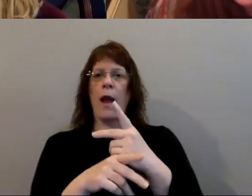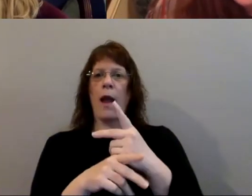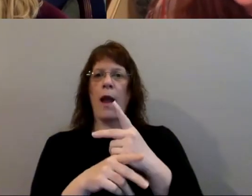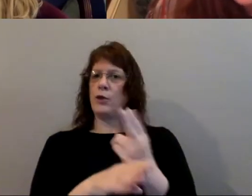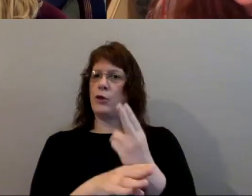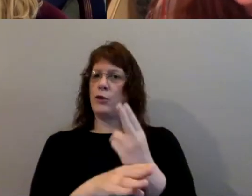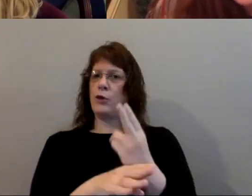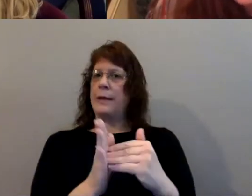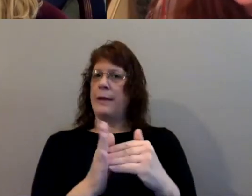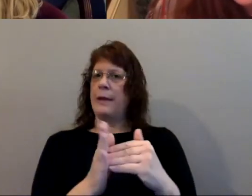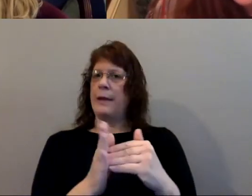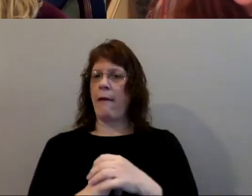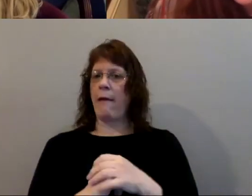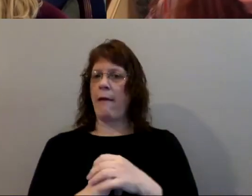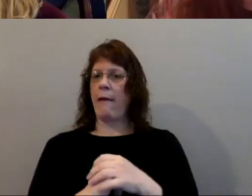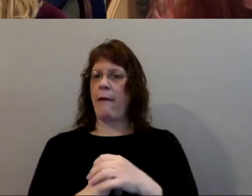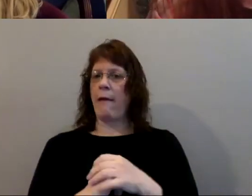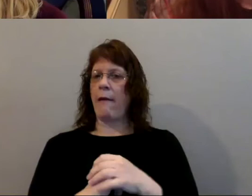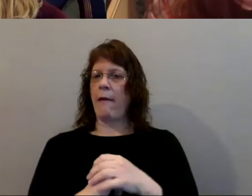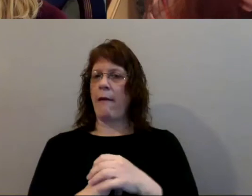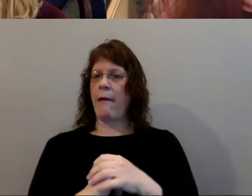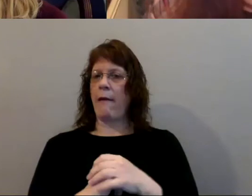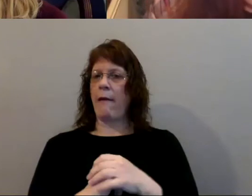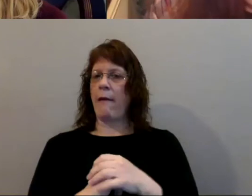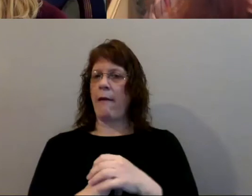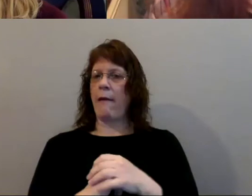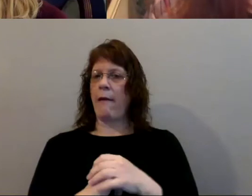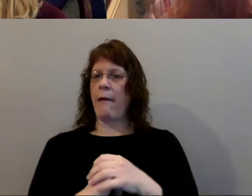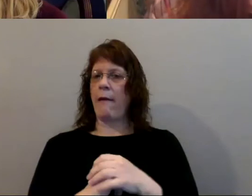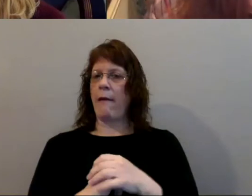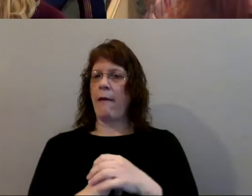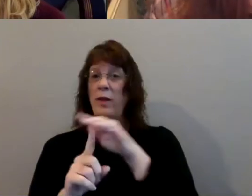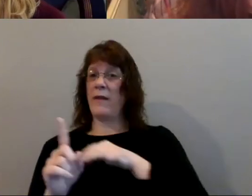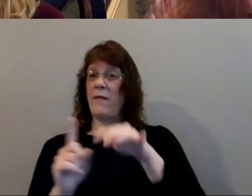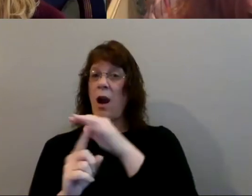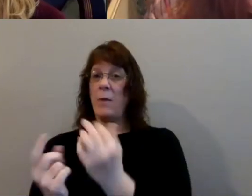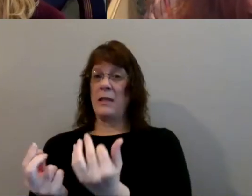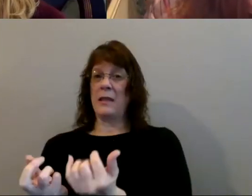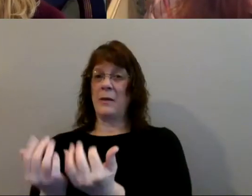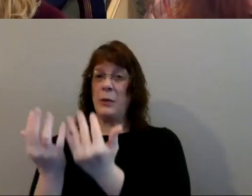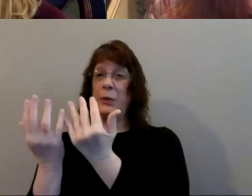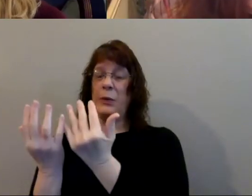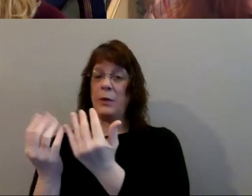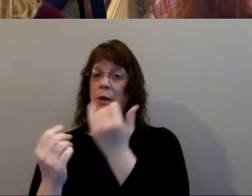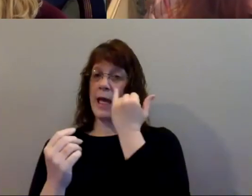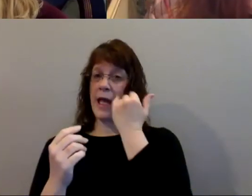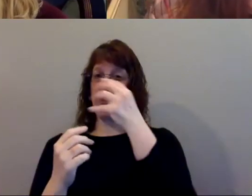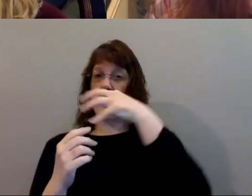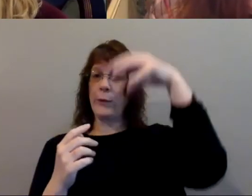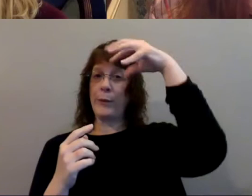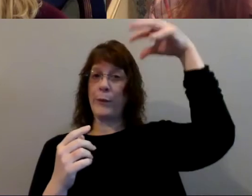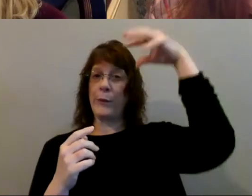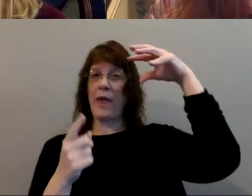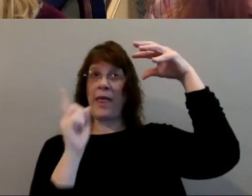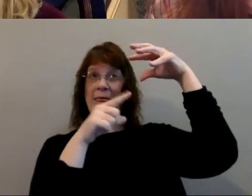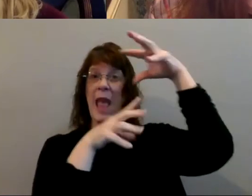But if the option is it going into the environment and it being incinerated, as long as the like byproducts from incineration are